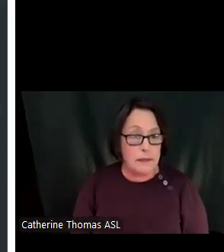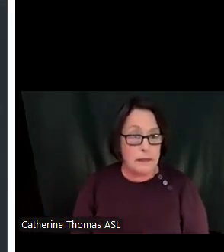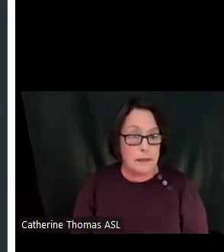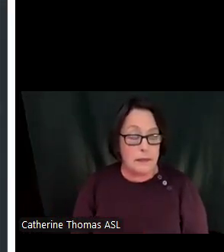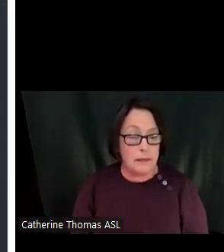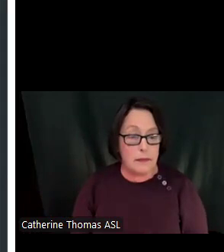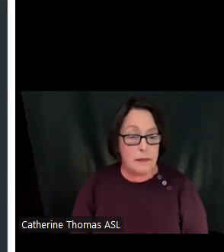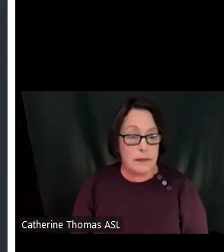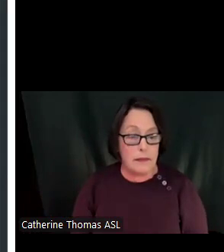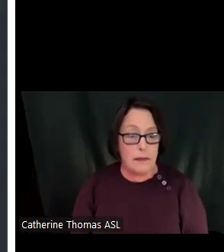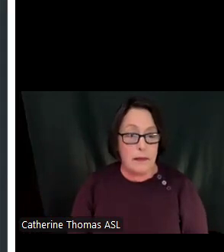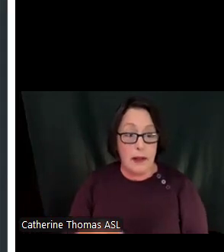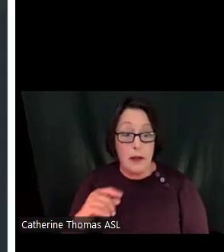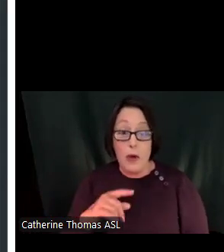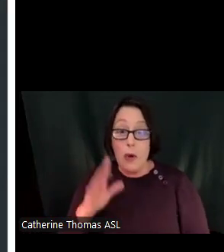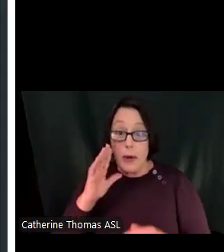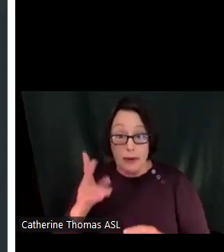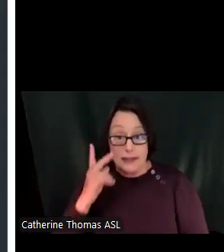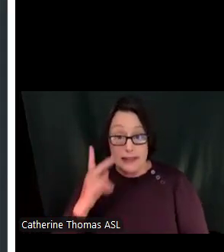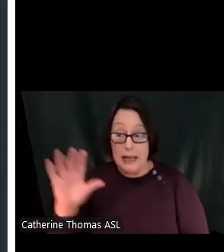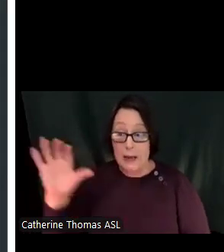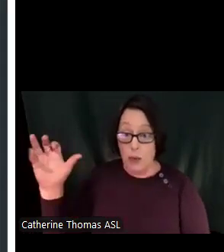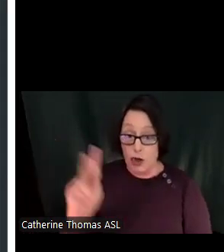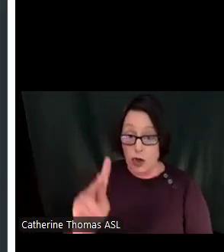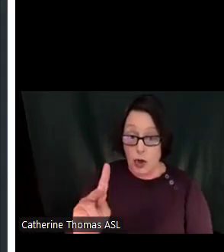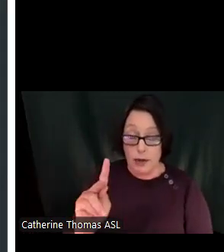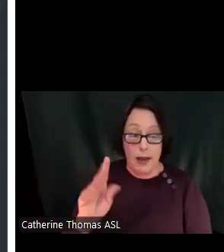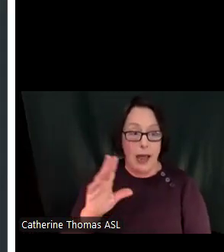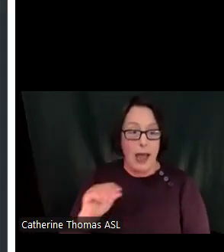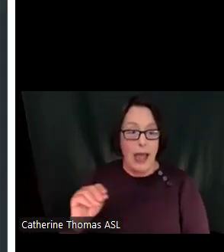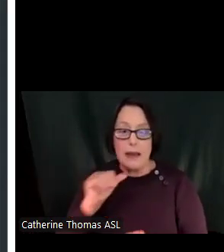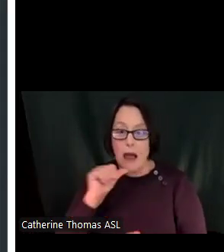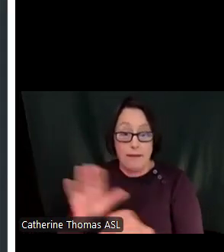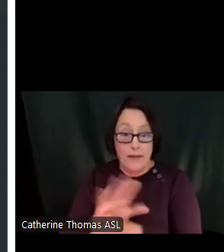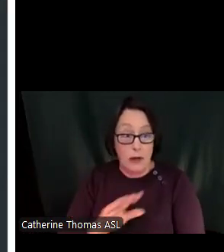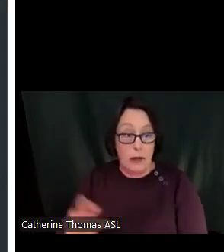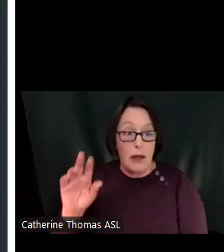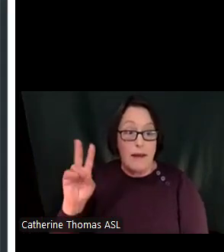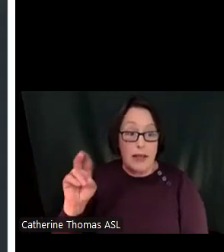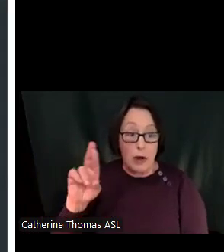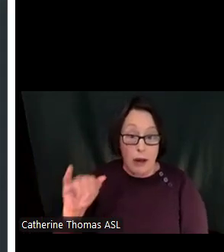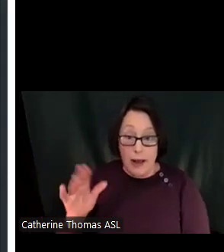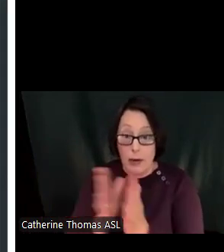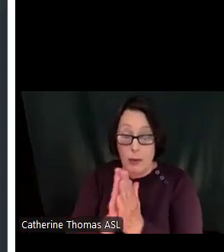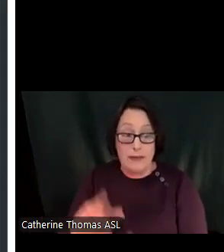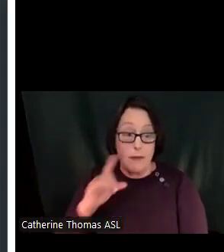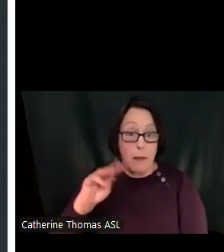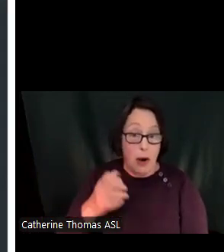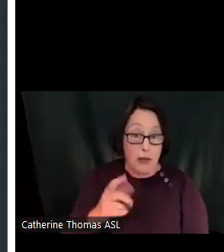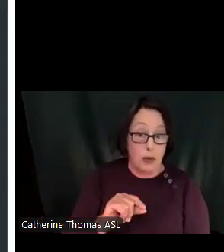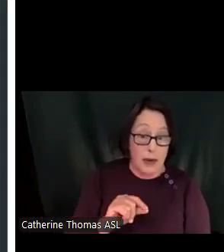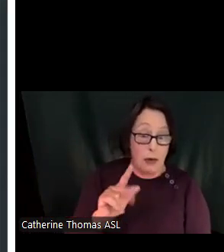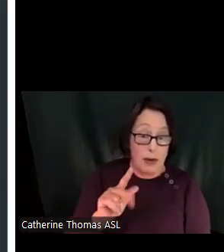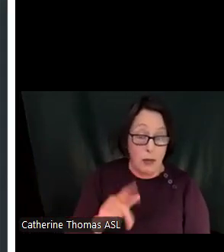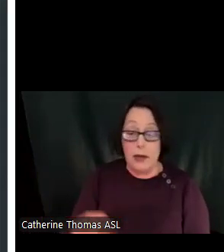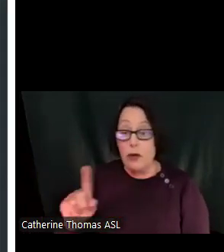On the next page, we'll review returned and unfilled VRI requests for March 2023 through March